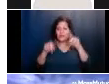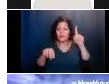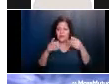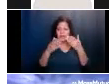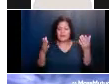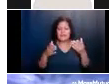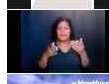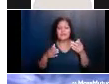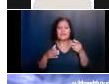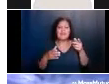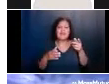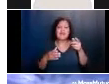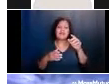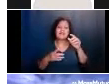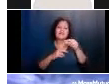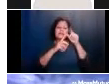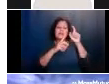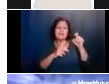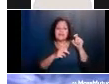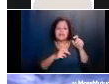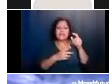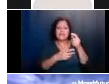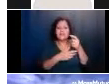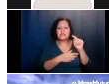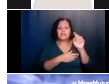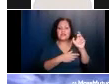trusts are typically used for supplemental needs.